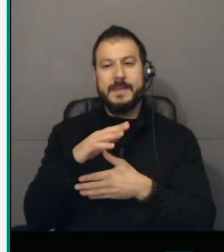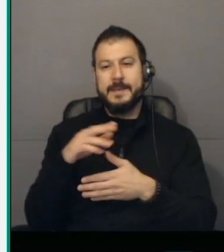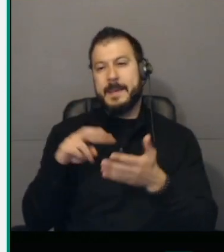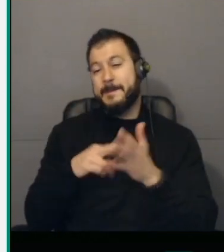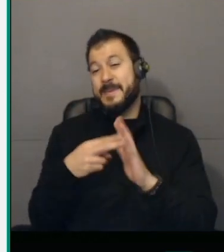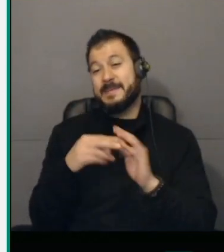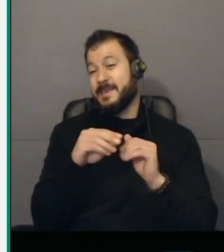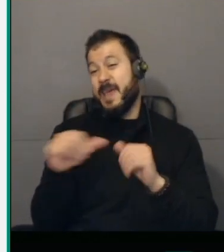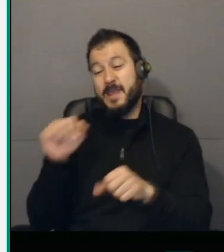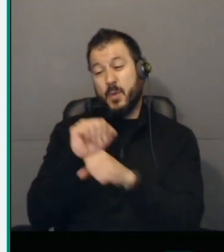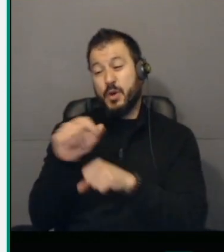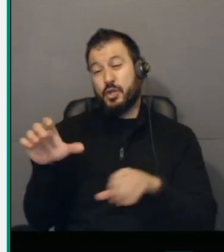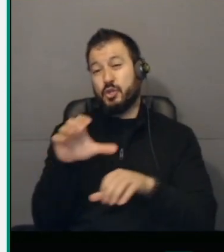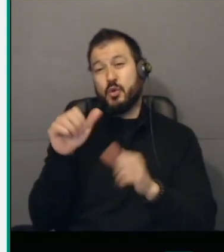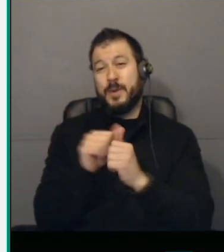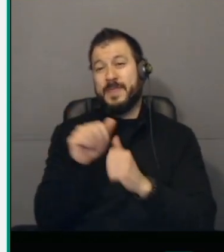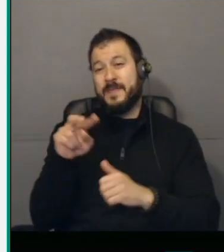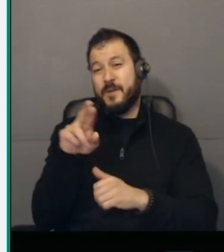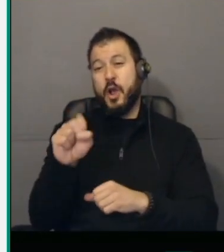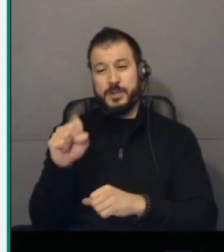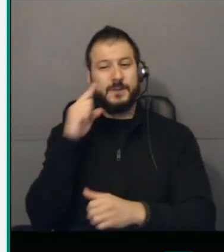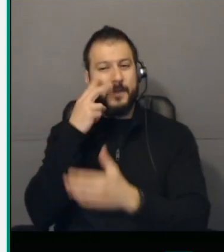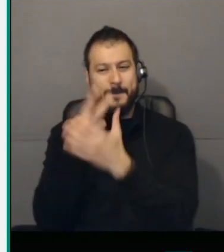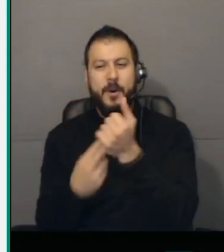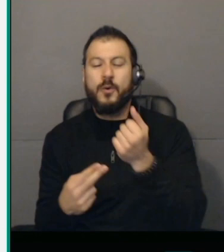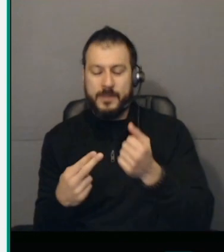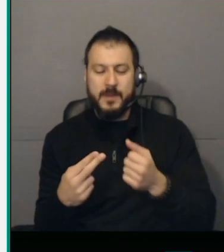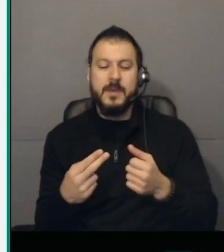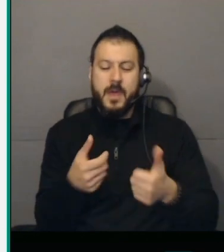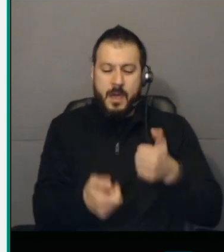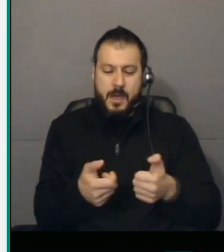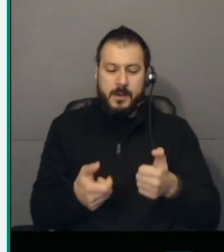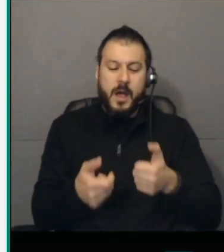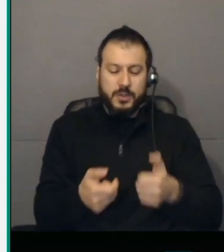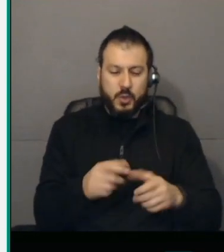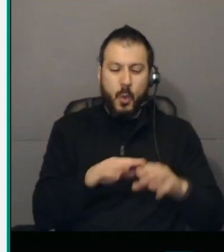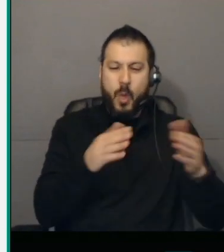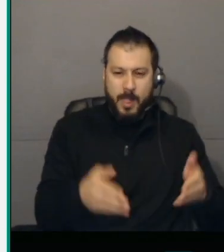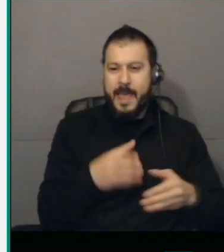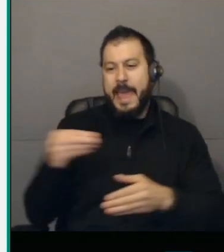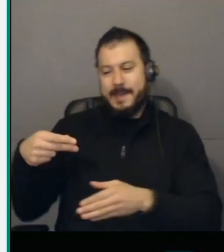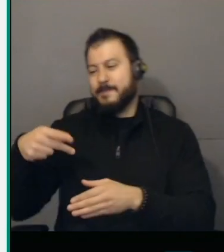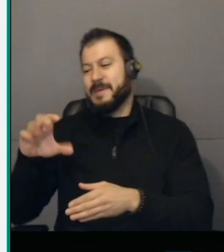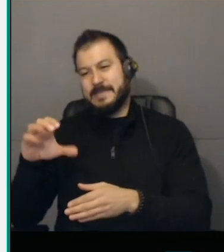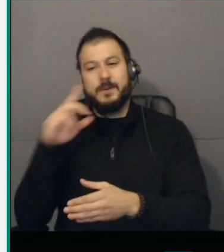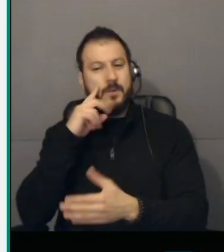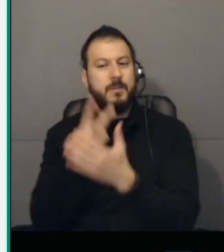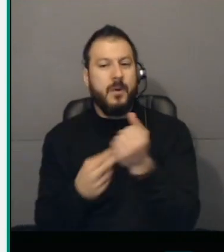this means any work you do with VRS will carry over across both console and PC.